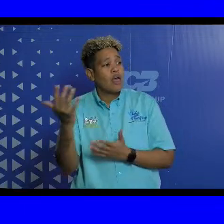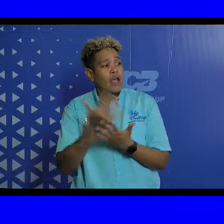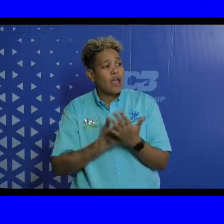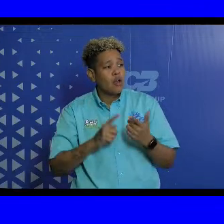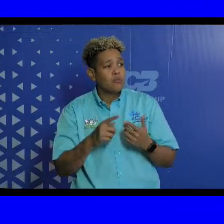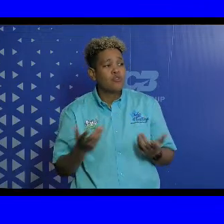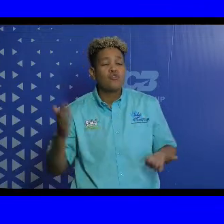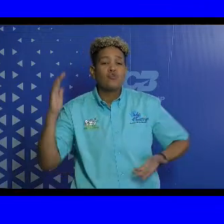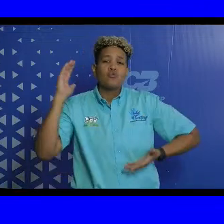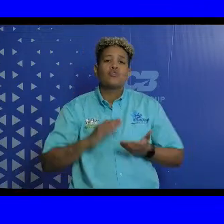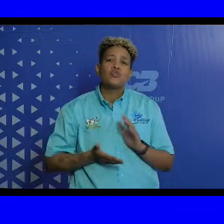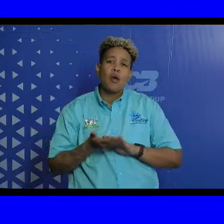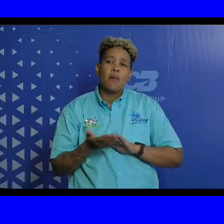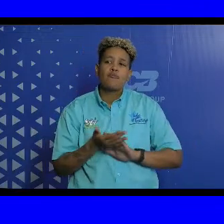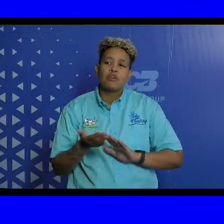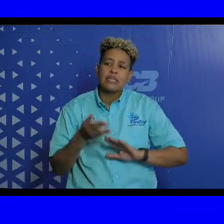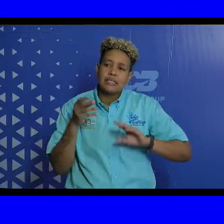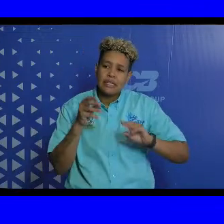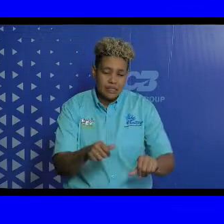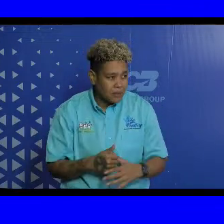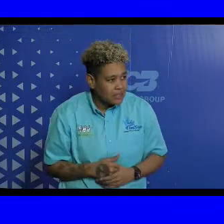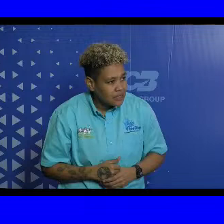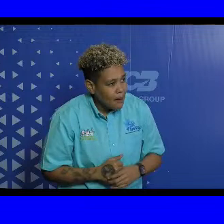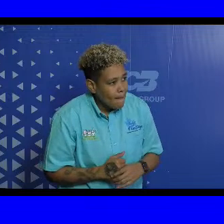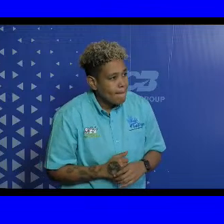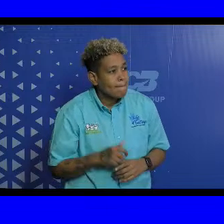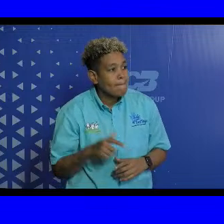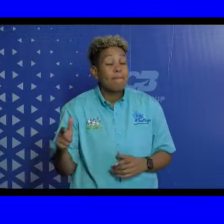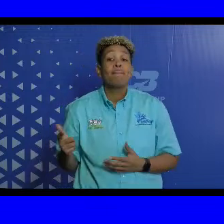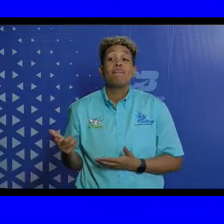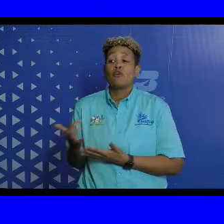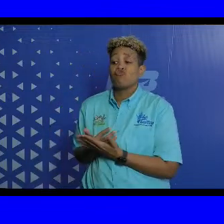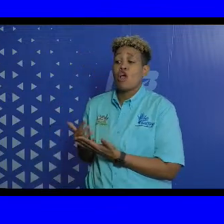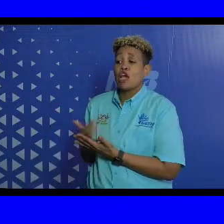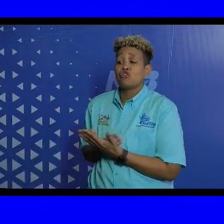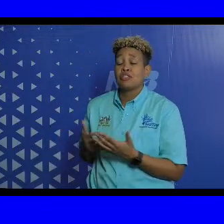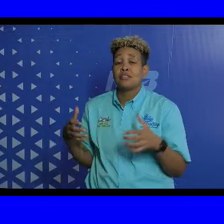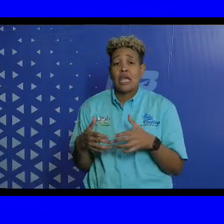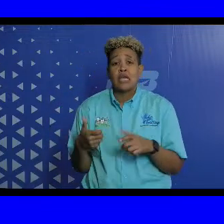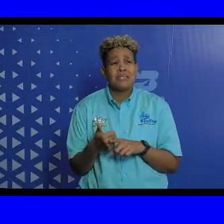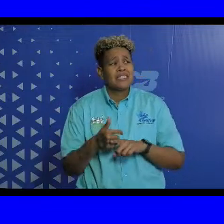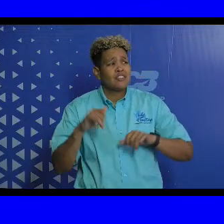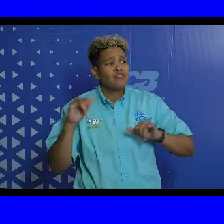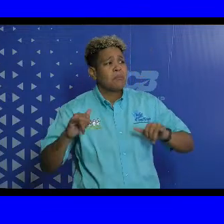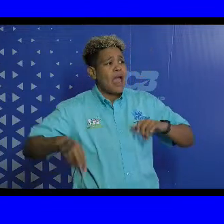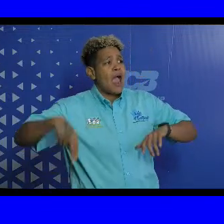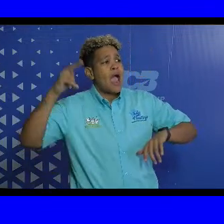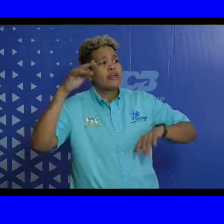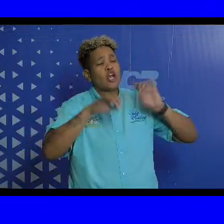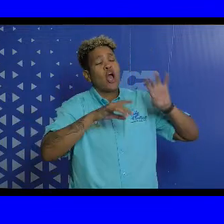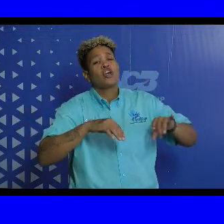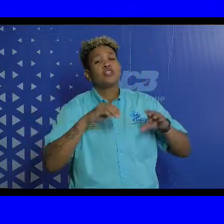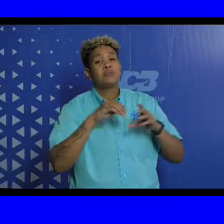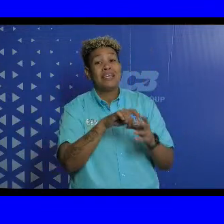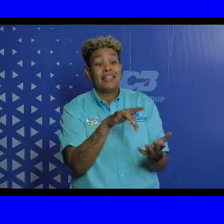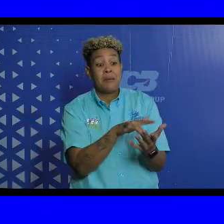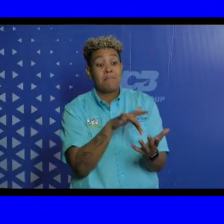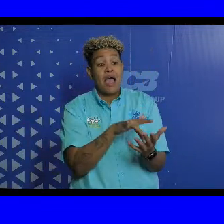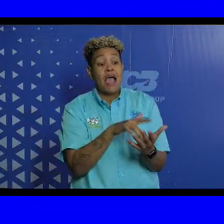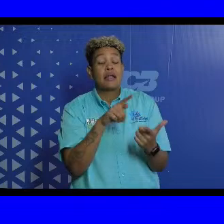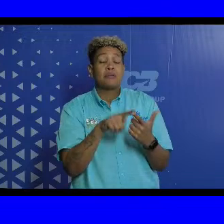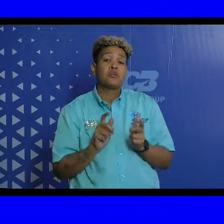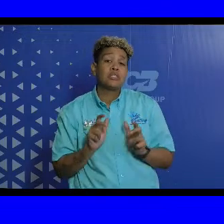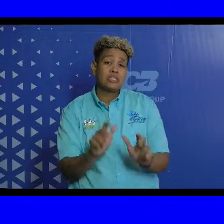income together with reduced operating expenses. The Treasury segment remains the highest contributor within the banking